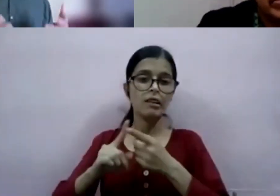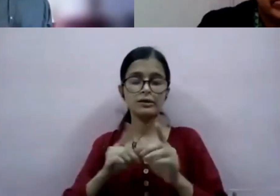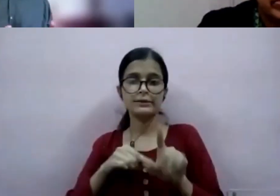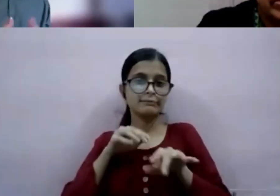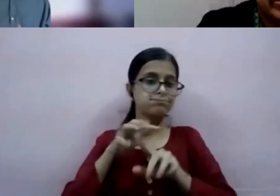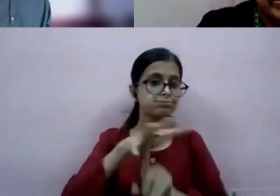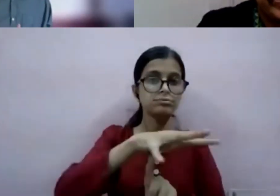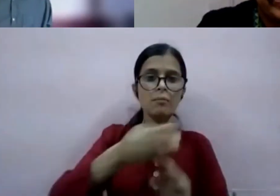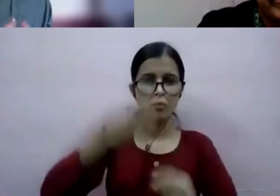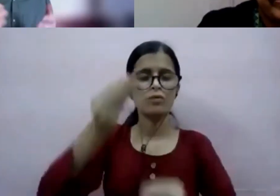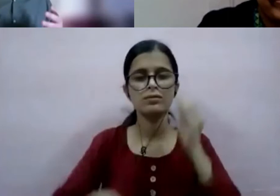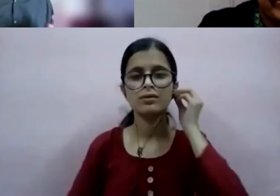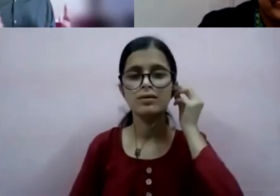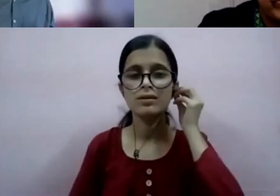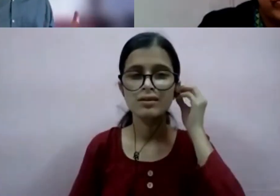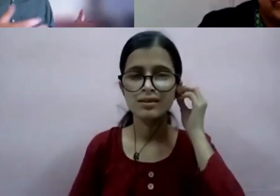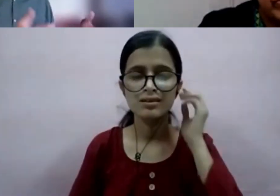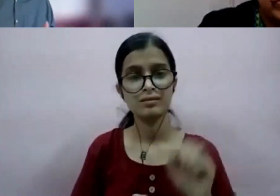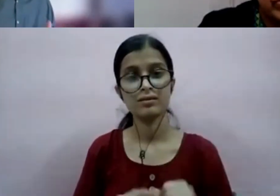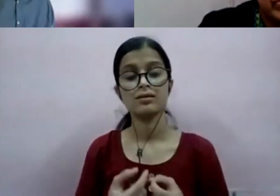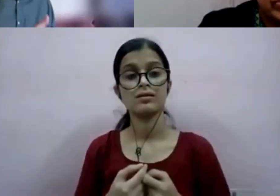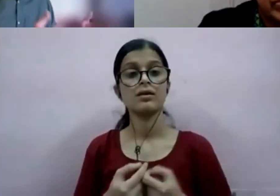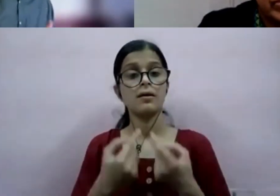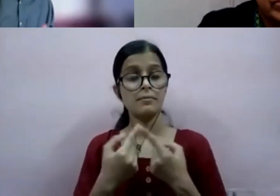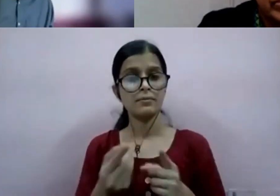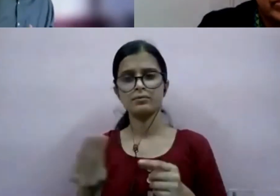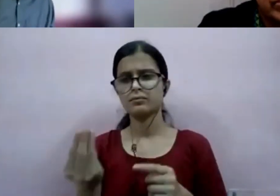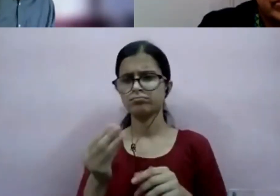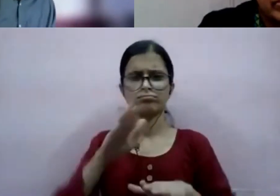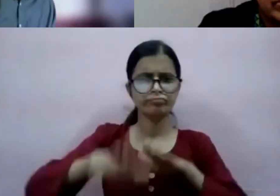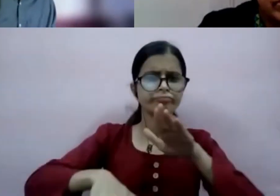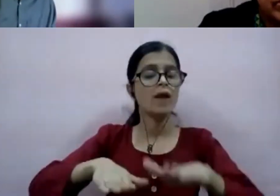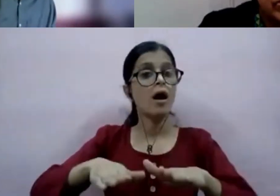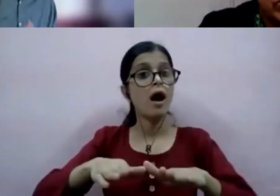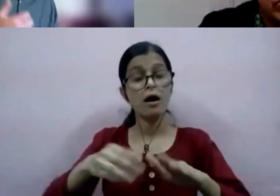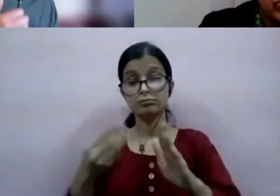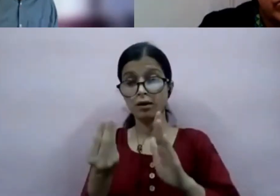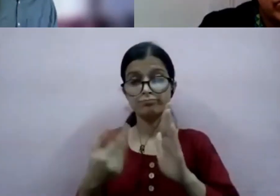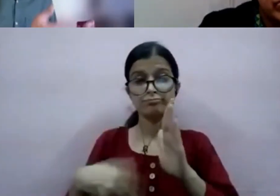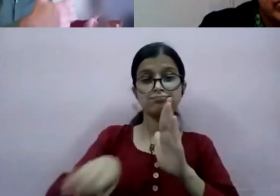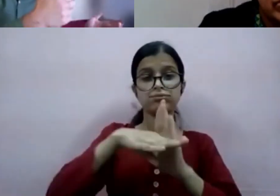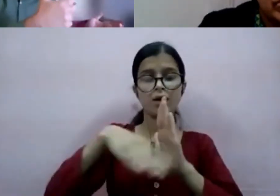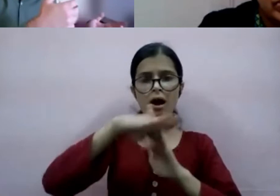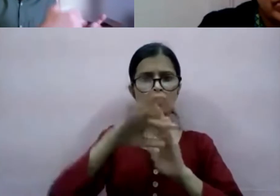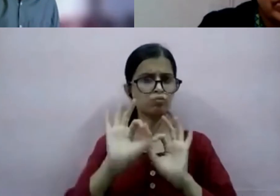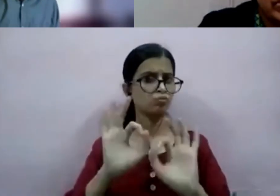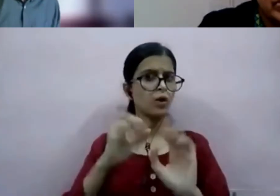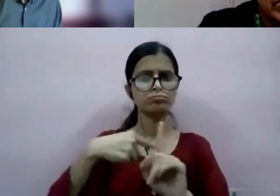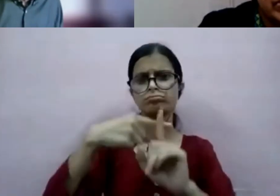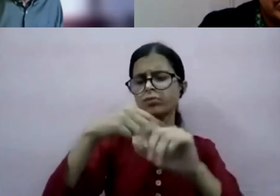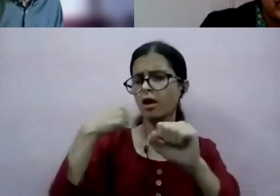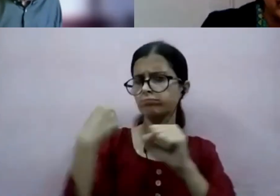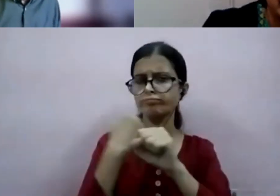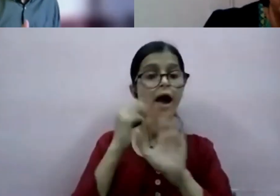were some really, really fantastic steps taken by the third sector who stepped in. They